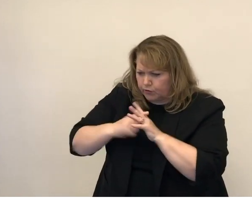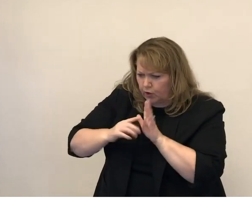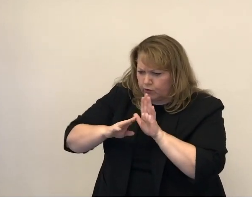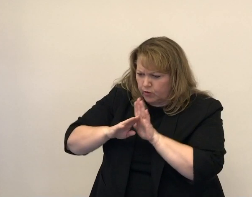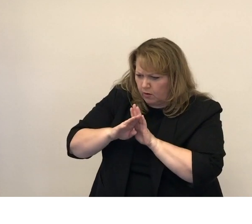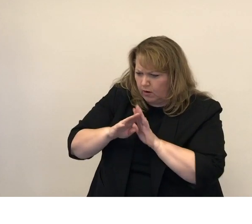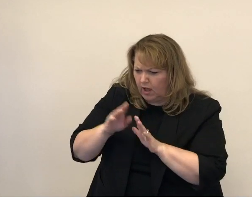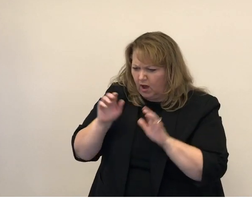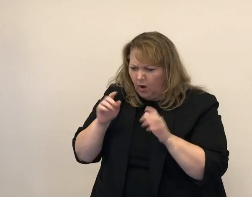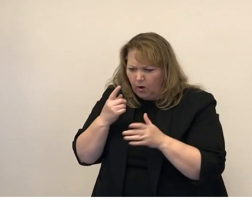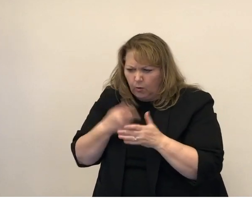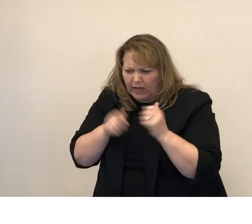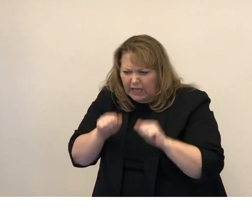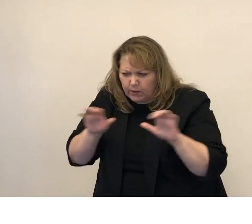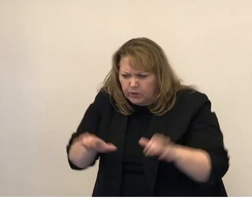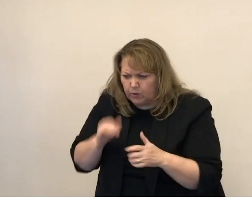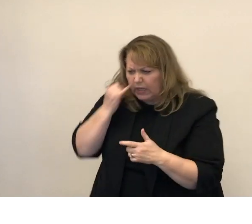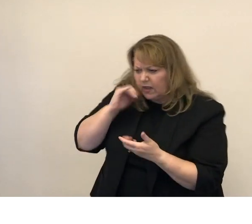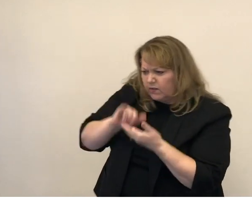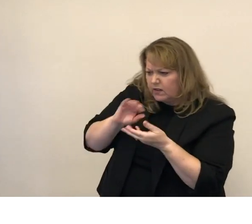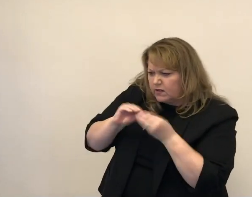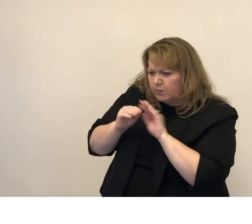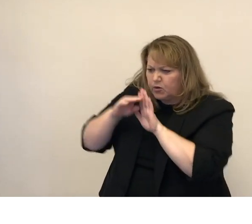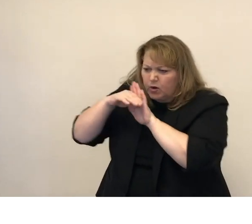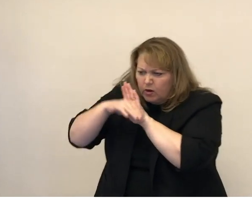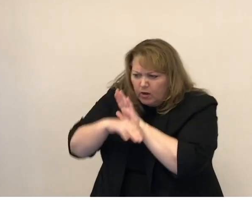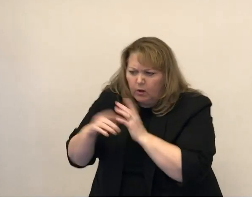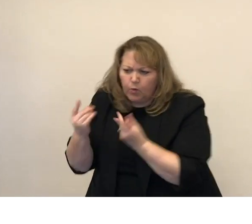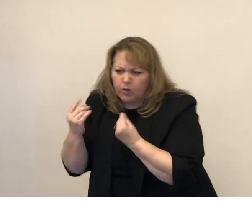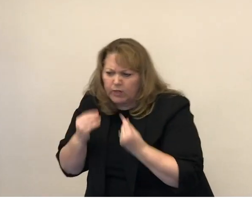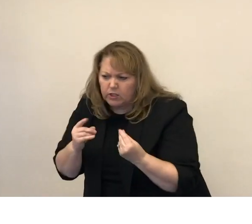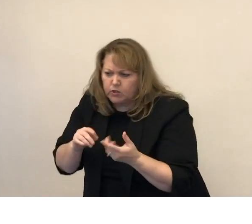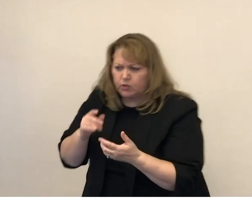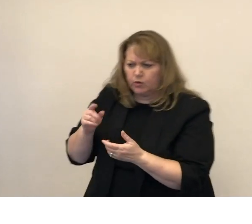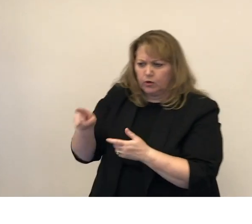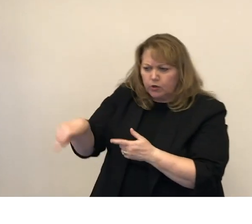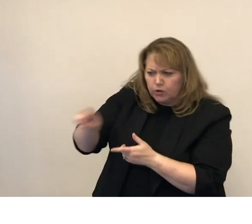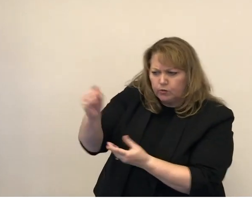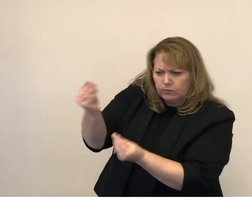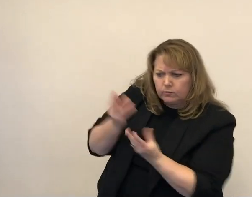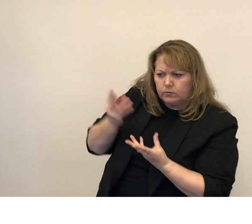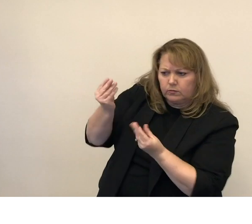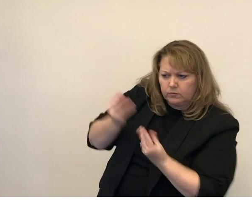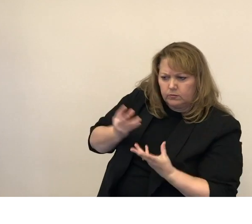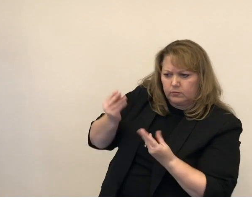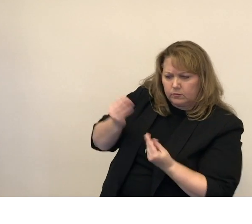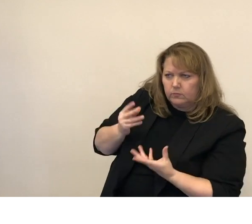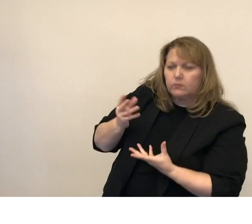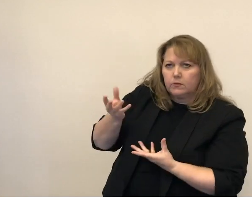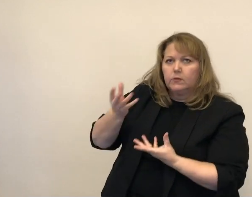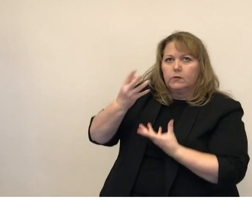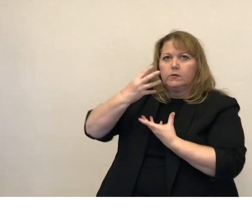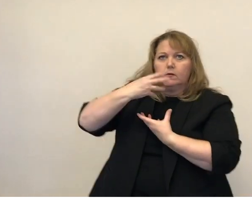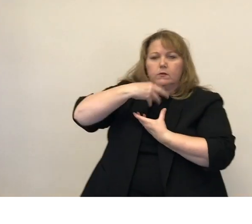and not having a way back out of it. So it's going to have to be a gradual step. They will advise me if they think, based on the